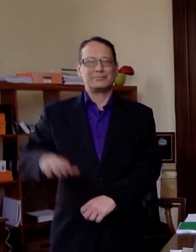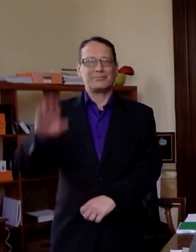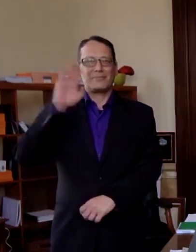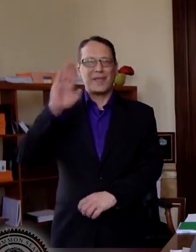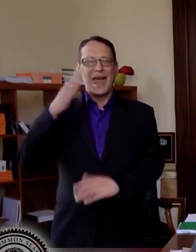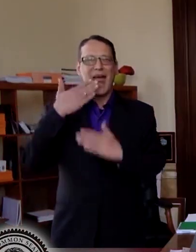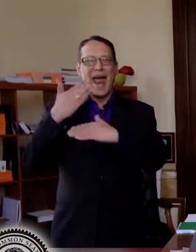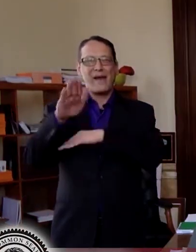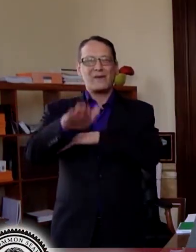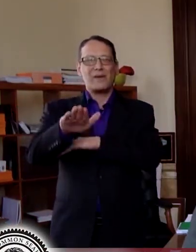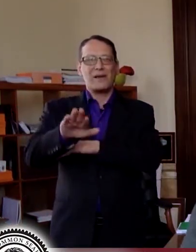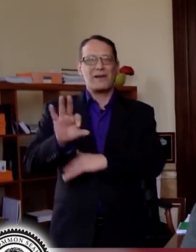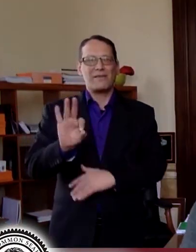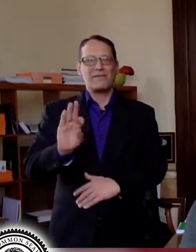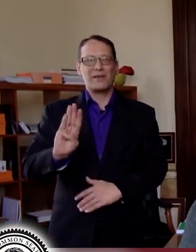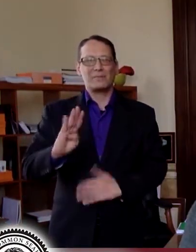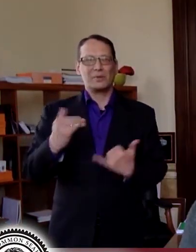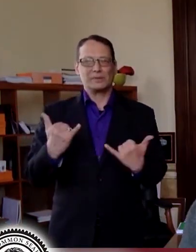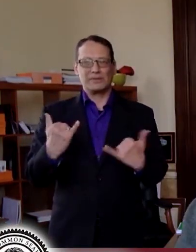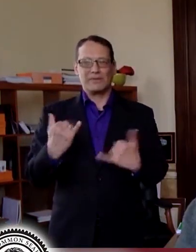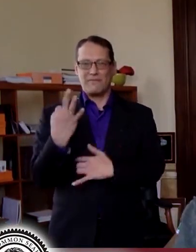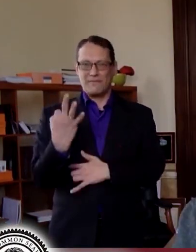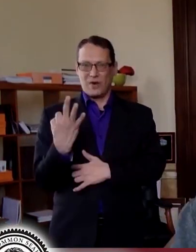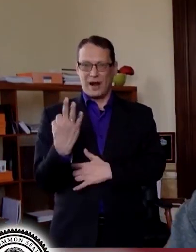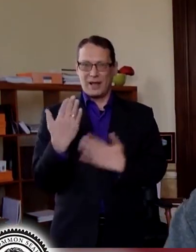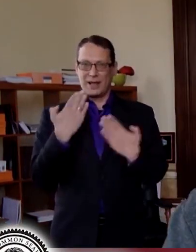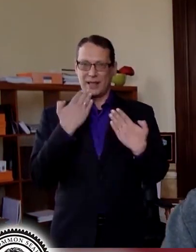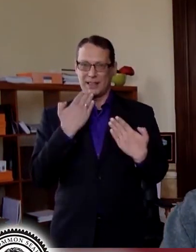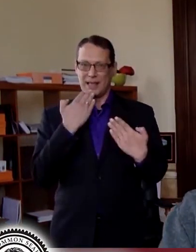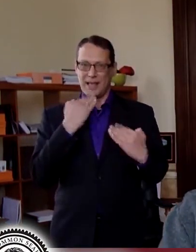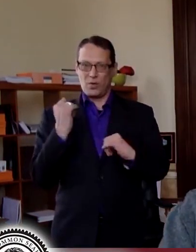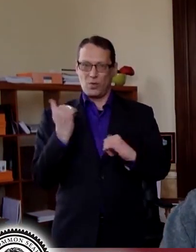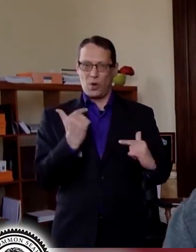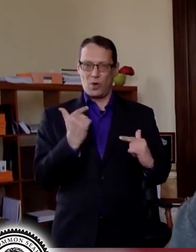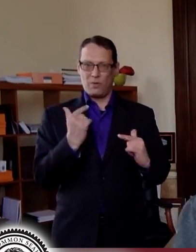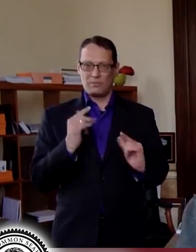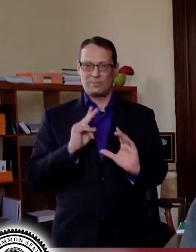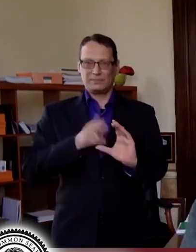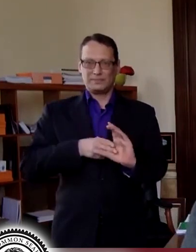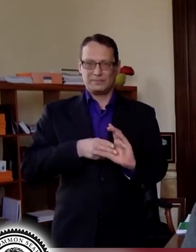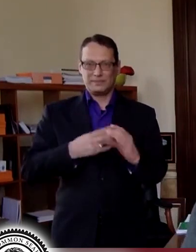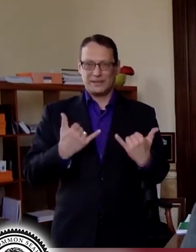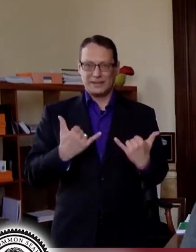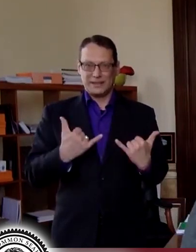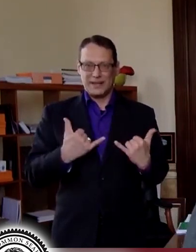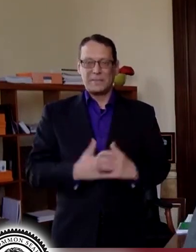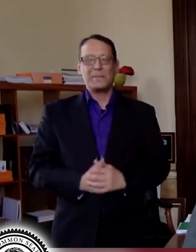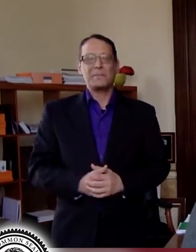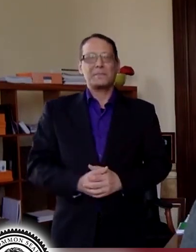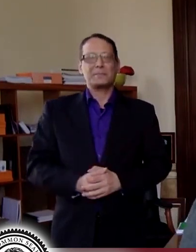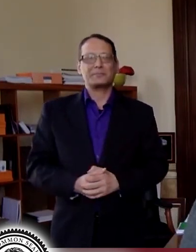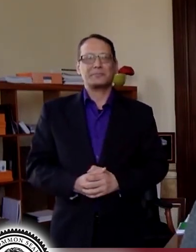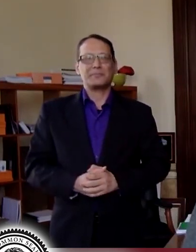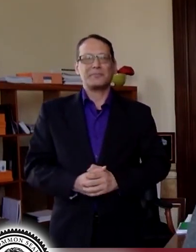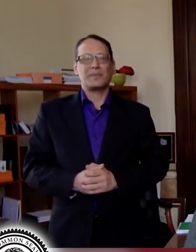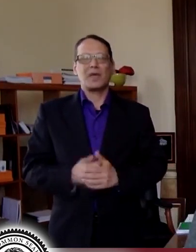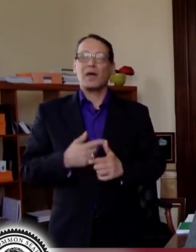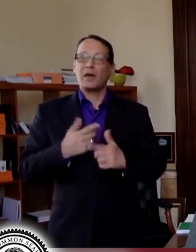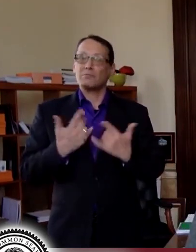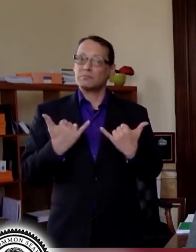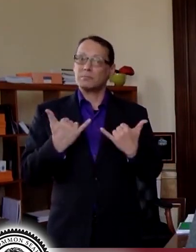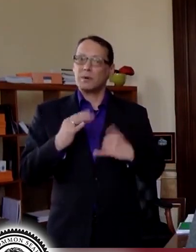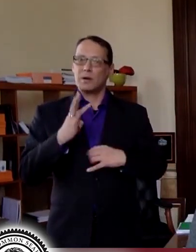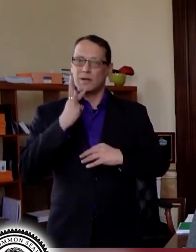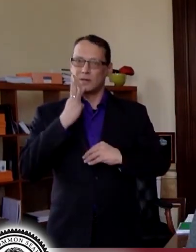Good afternoon, Facebook. It's Friday afternoon. Thank you all for joining in so that we can talk a